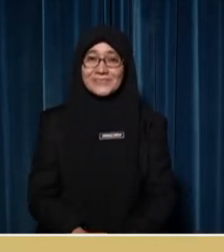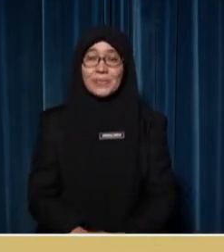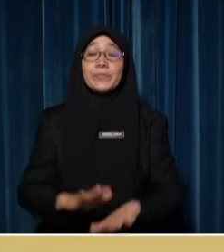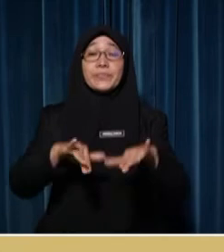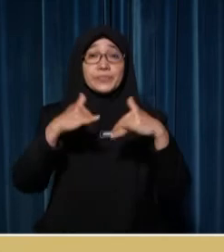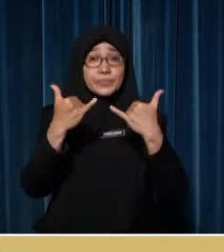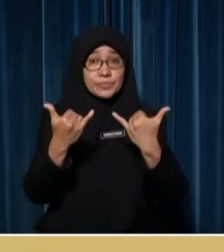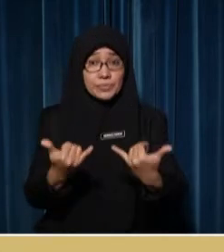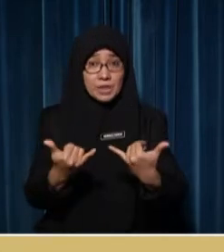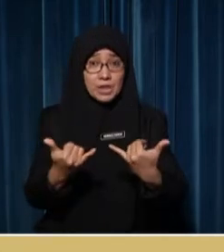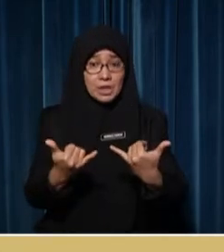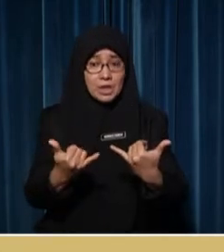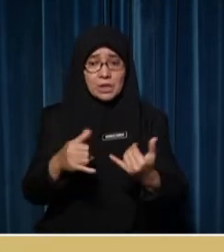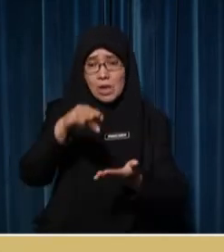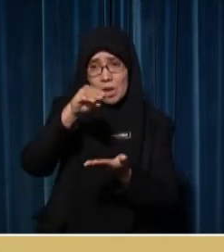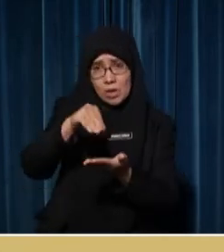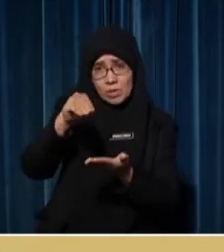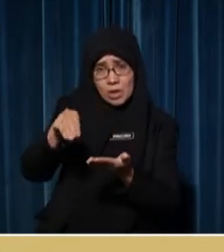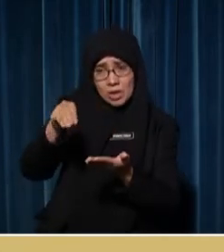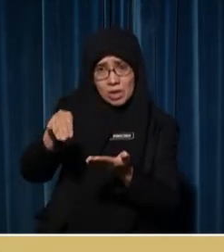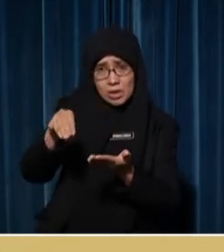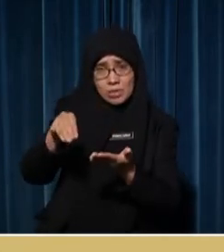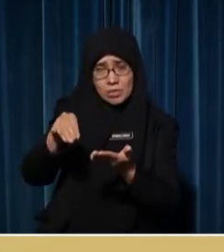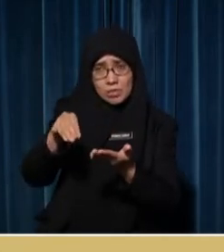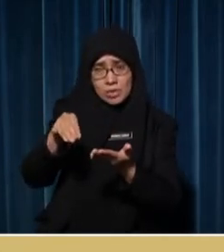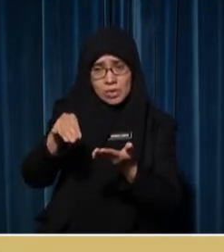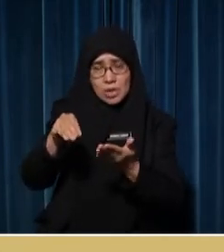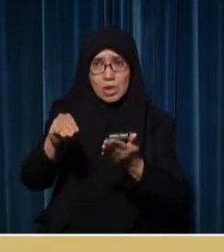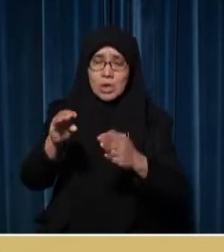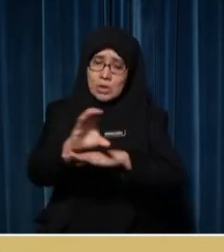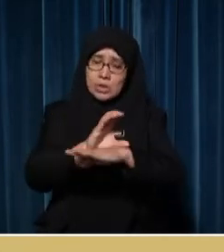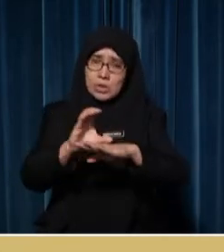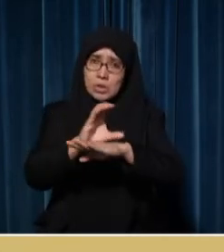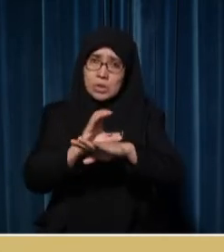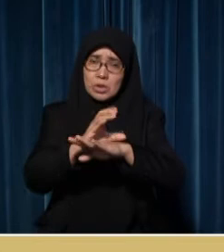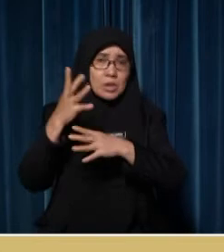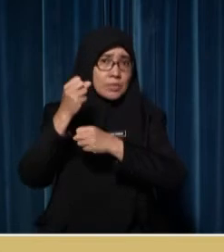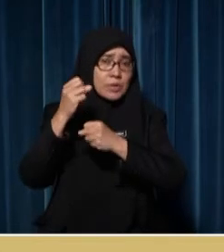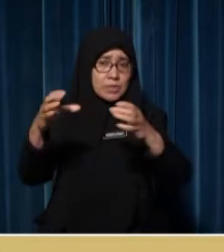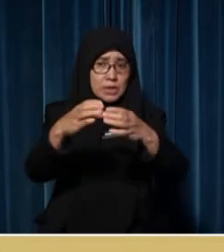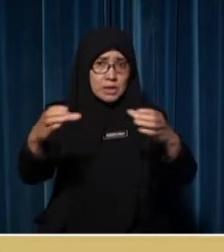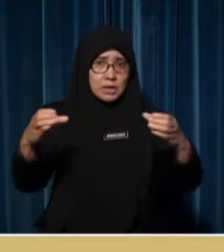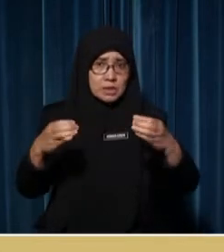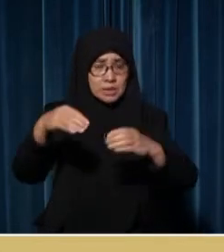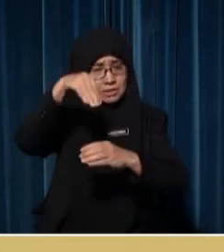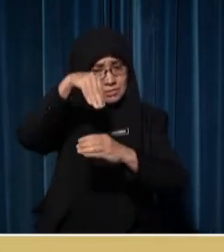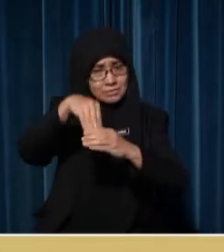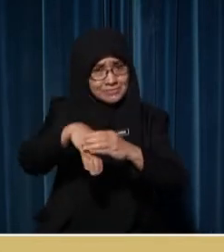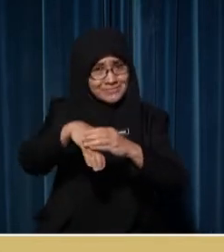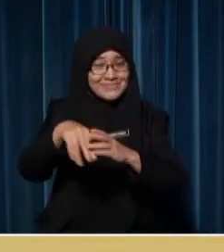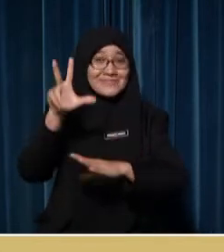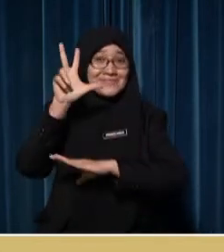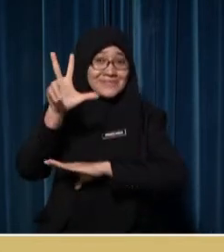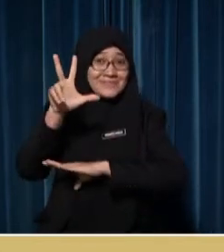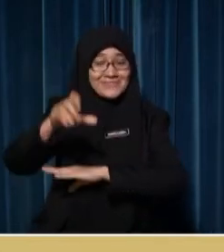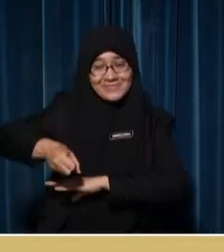Now I will put these chocolate milk cartons equally into 3 bags.